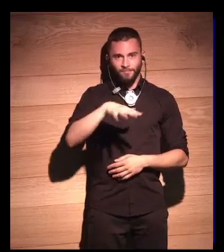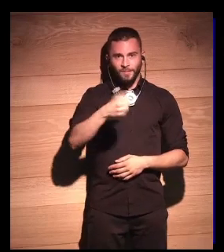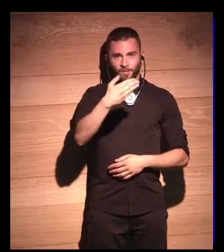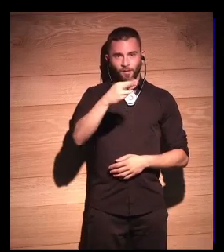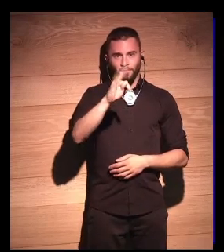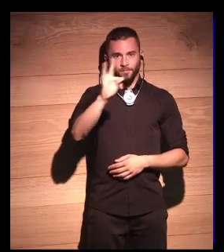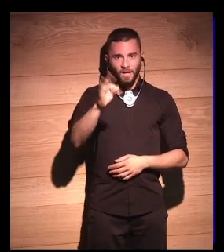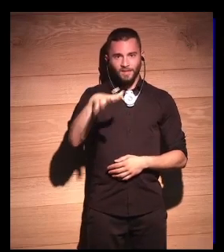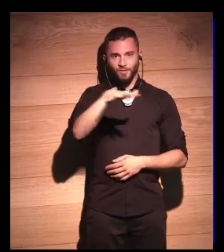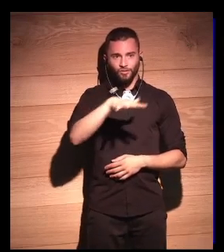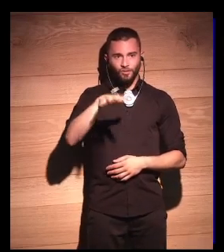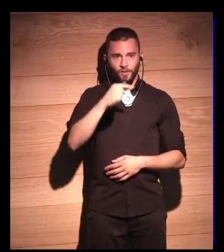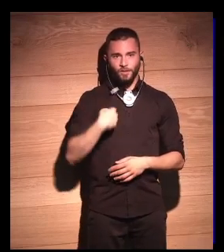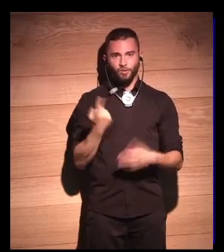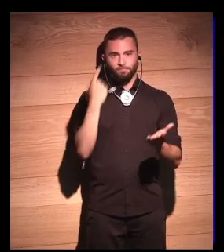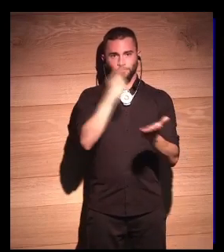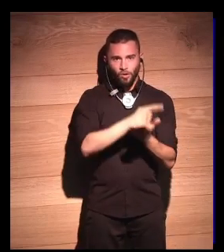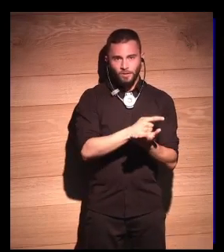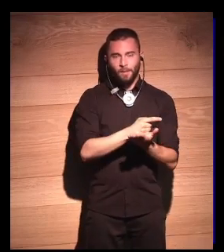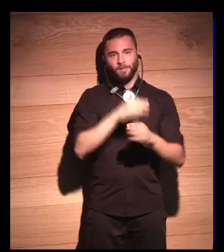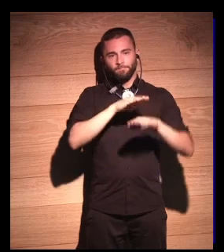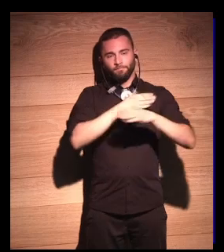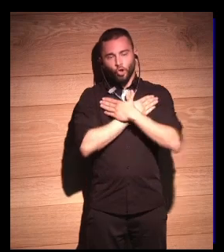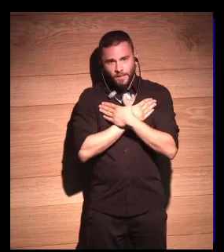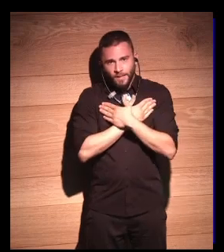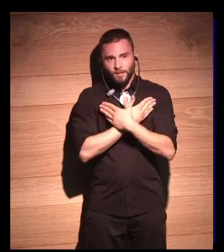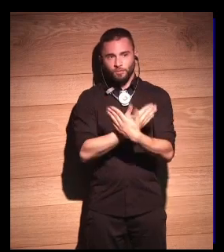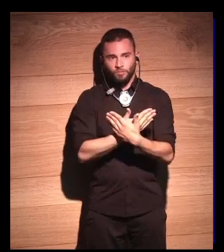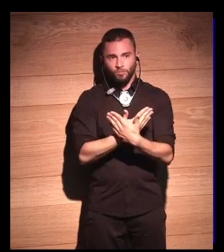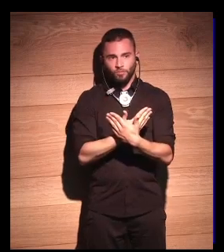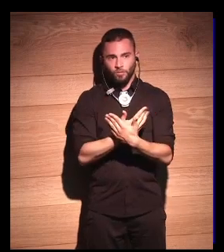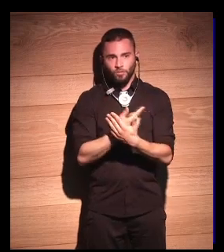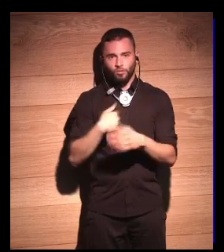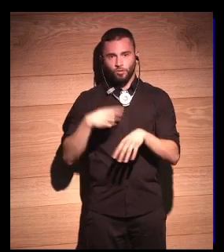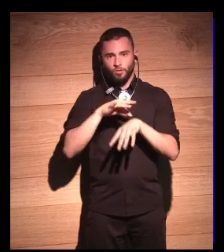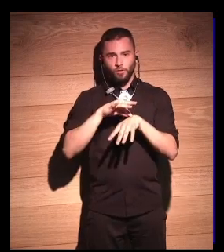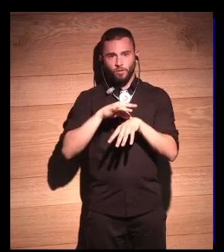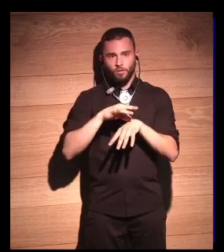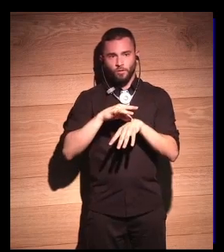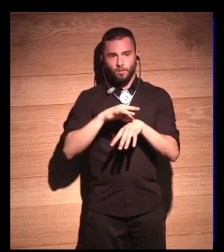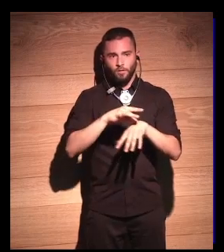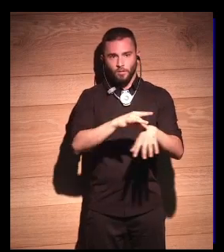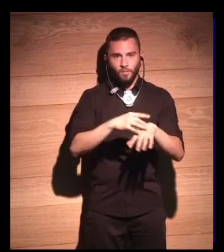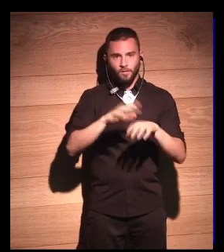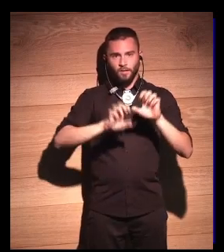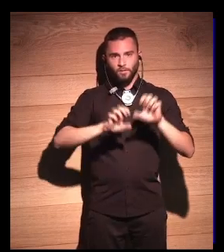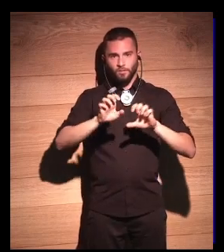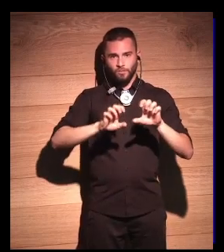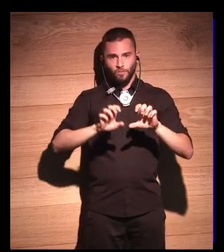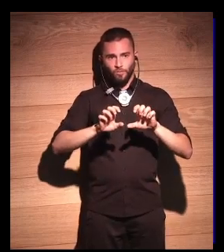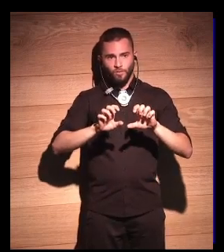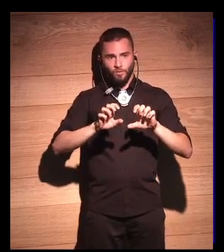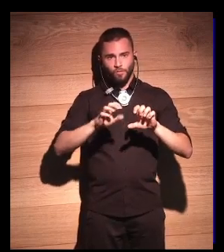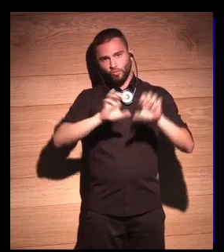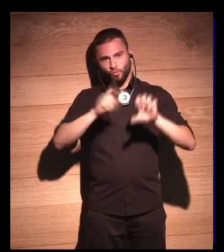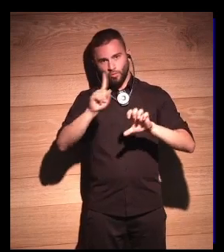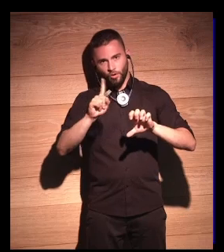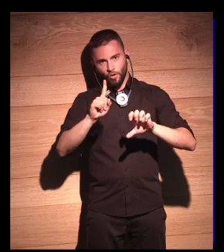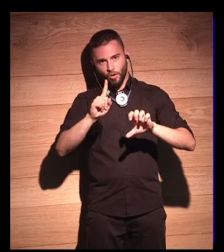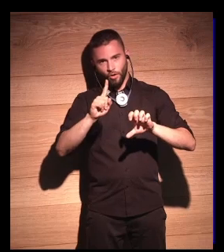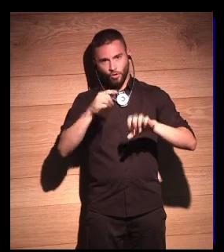Sorry, I keep butt dialing you. I mean, I'm not butt dialing you, I'm doing it with my hands. You can't dial with your butt.